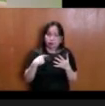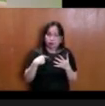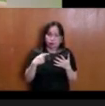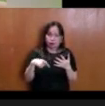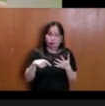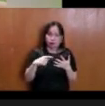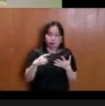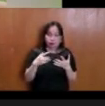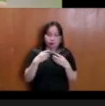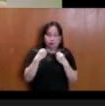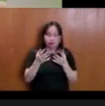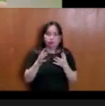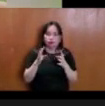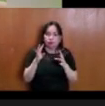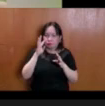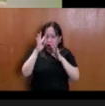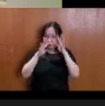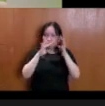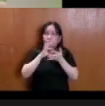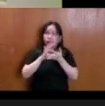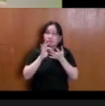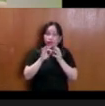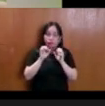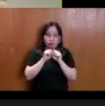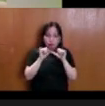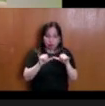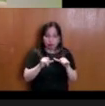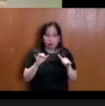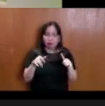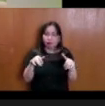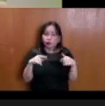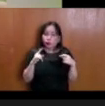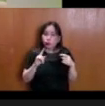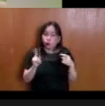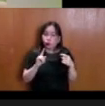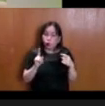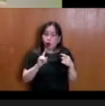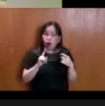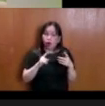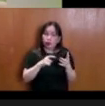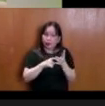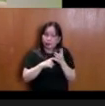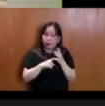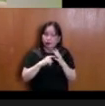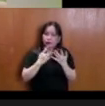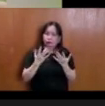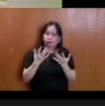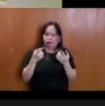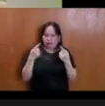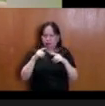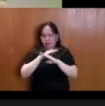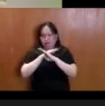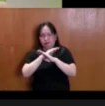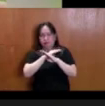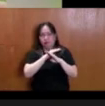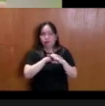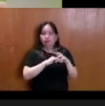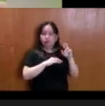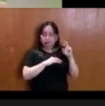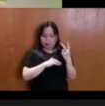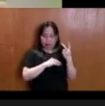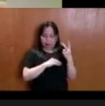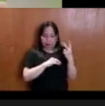providing innovative financing mechanism, and also addressing some demand side barriers. Second is on